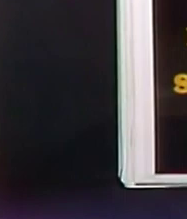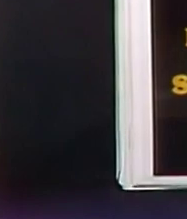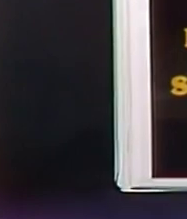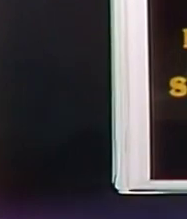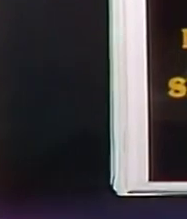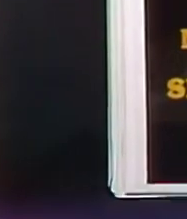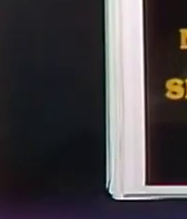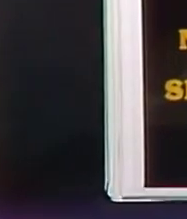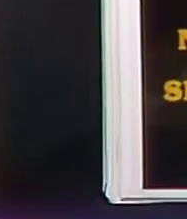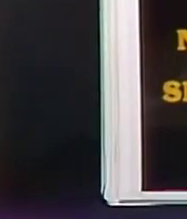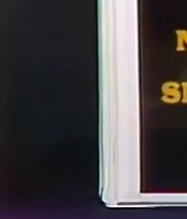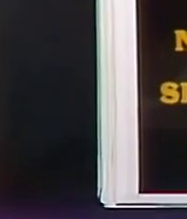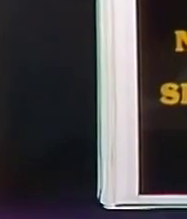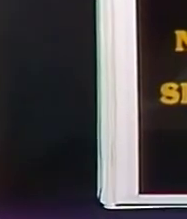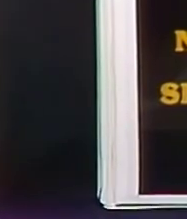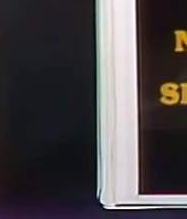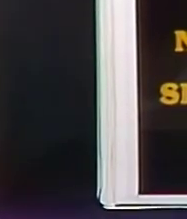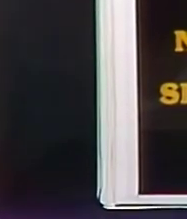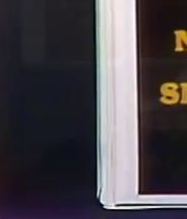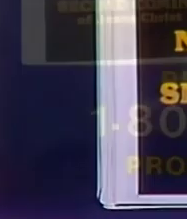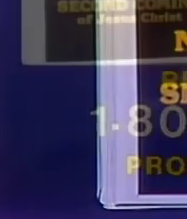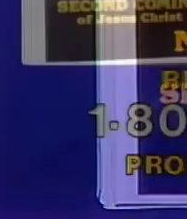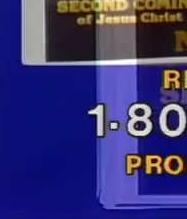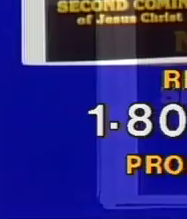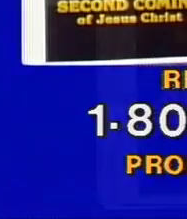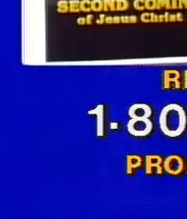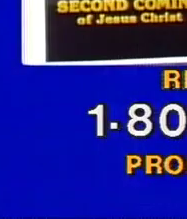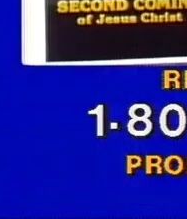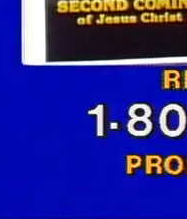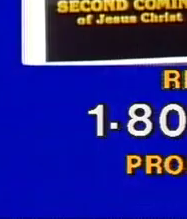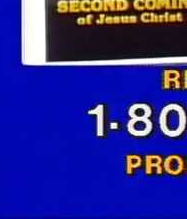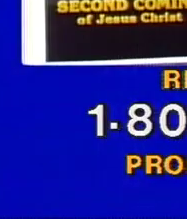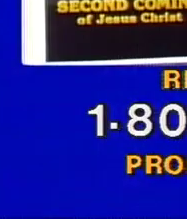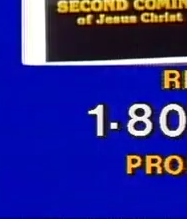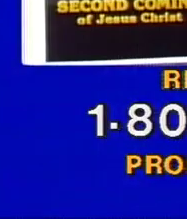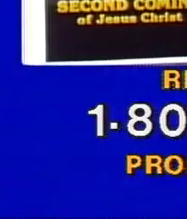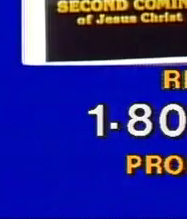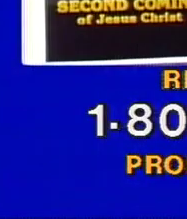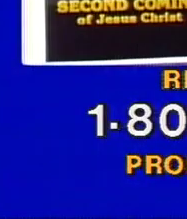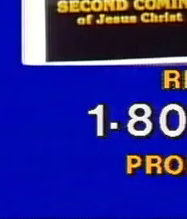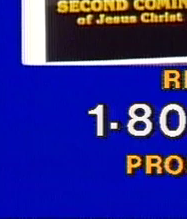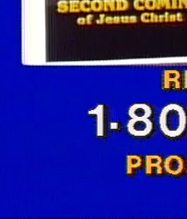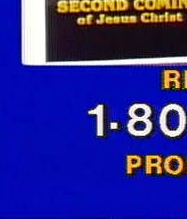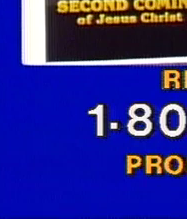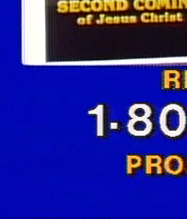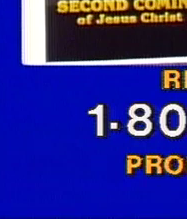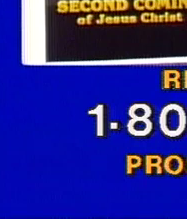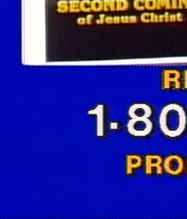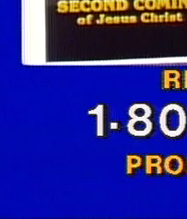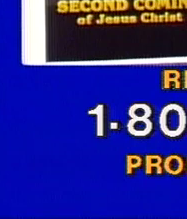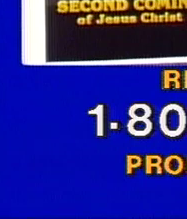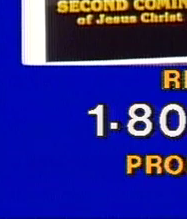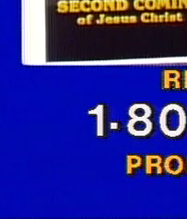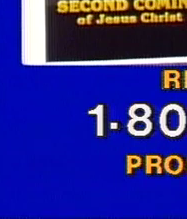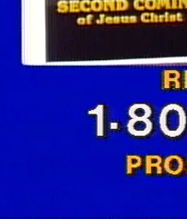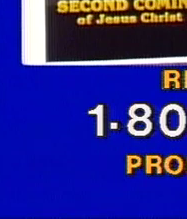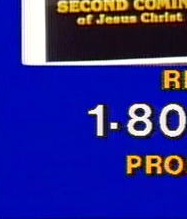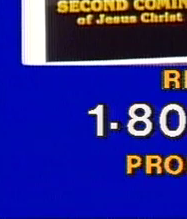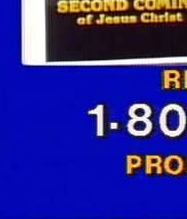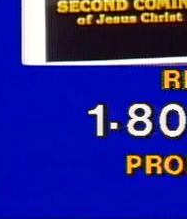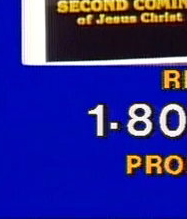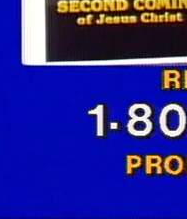helpful prophecy packet. Included in the packet is Dr. Falwell's booklet, Nuclear War and the Second Coming of